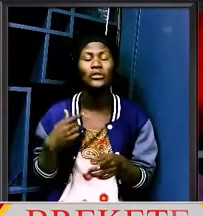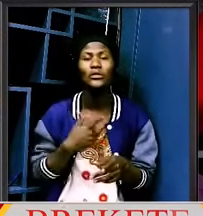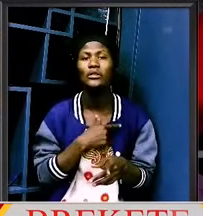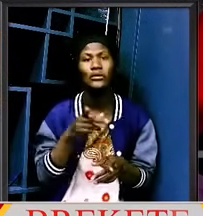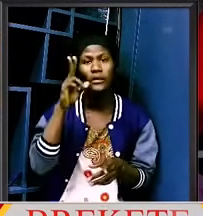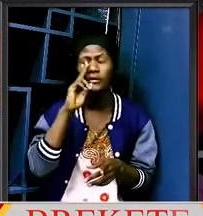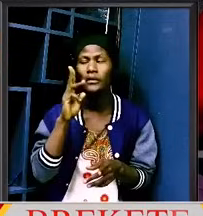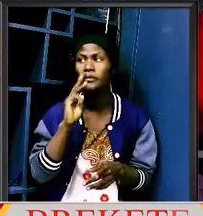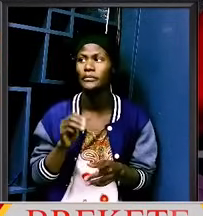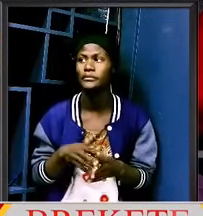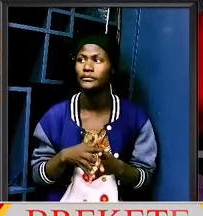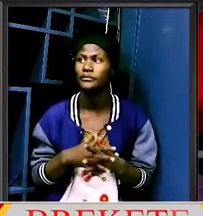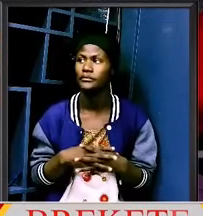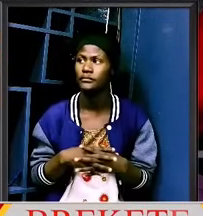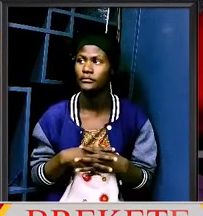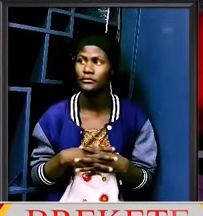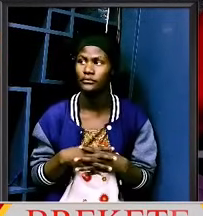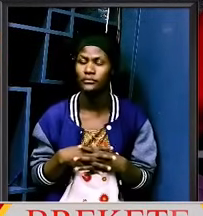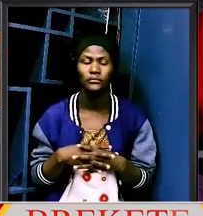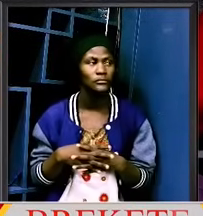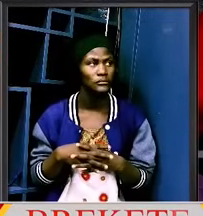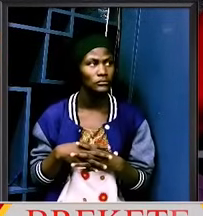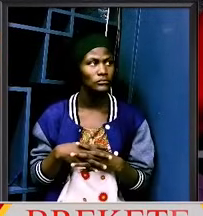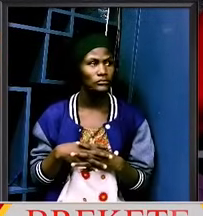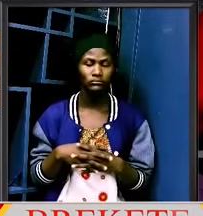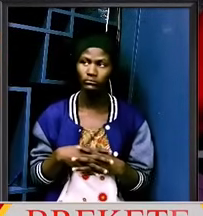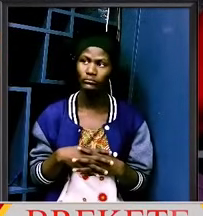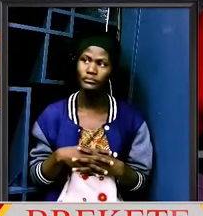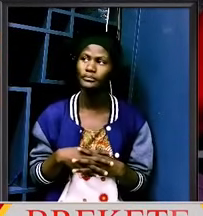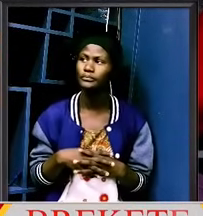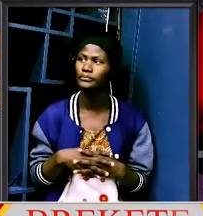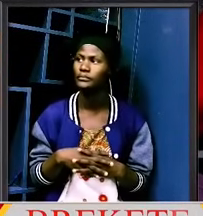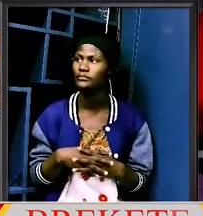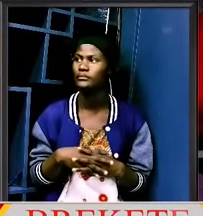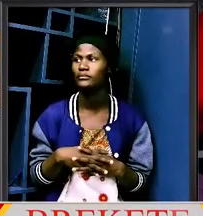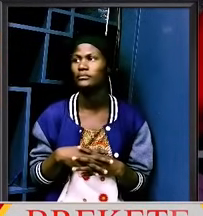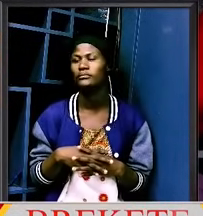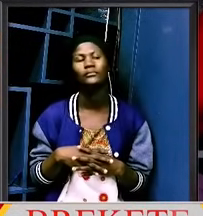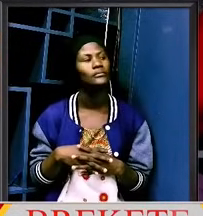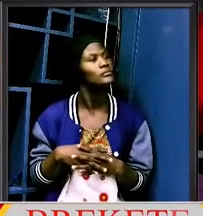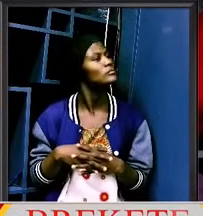go cry. Judiciary, can you imagine? We go cry.